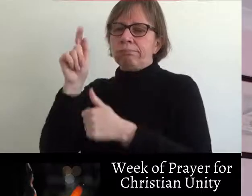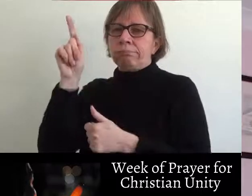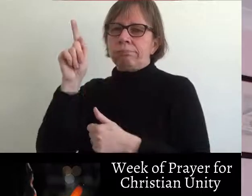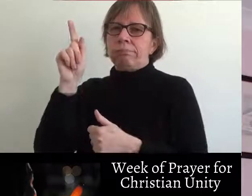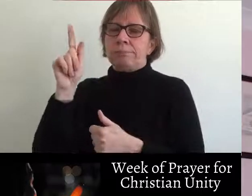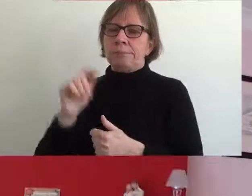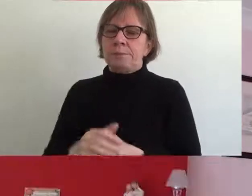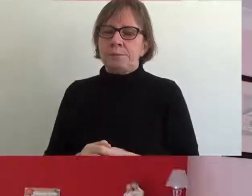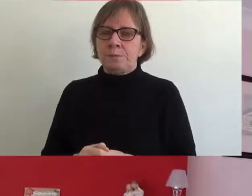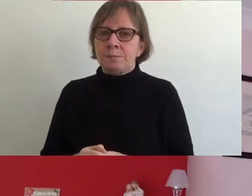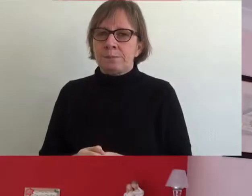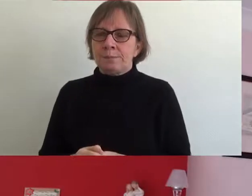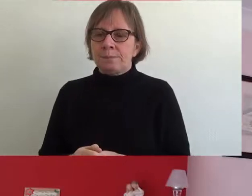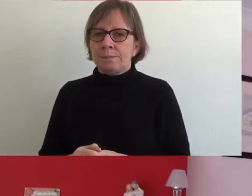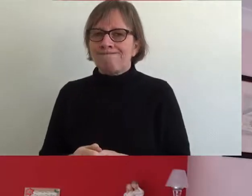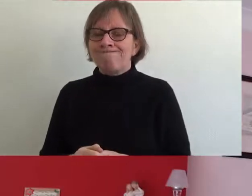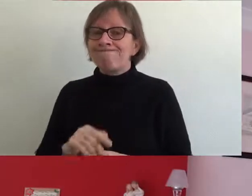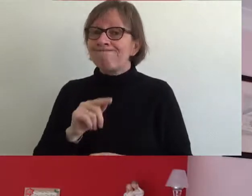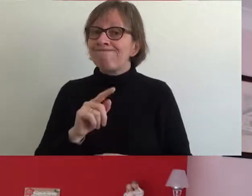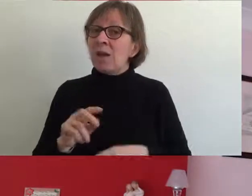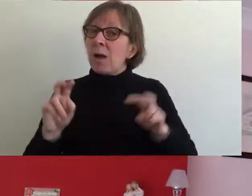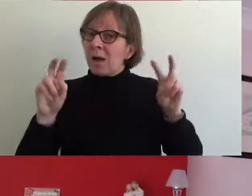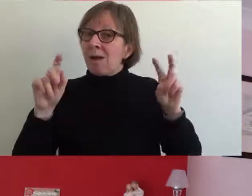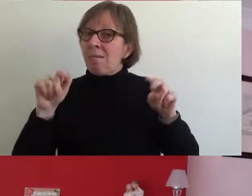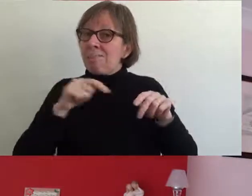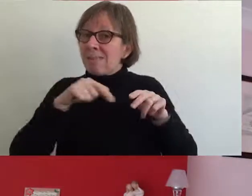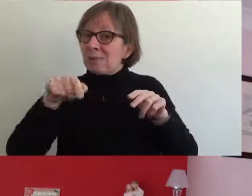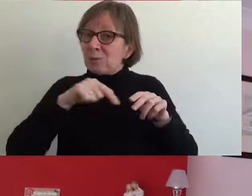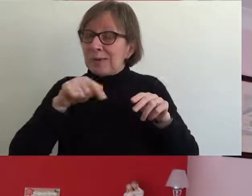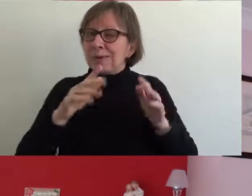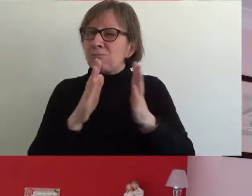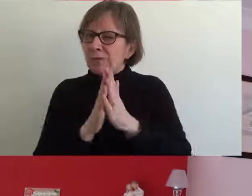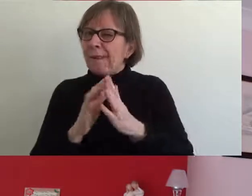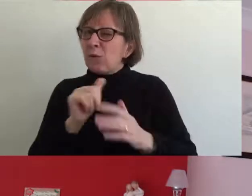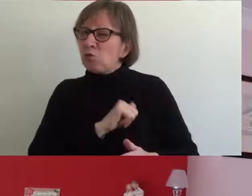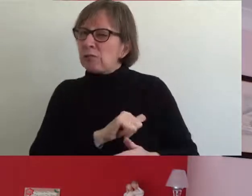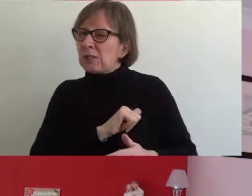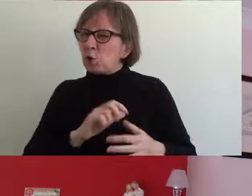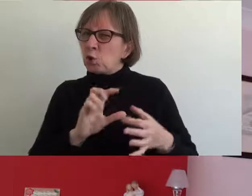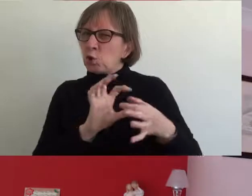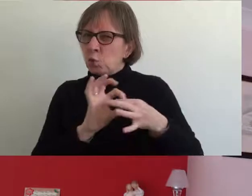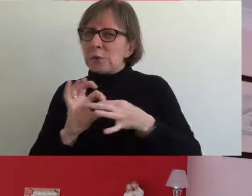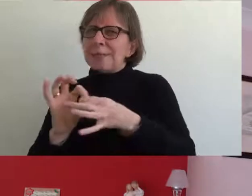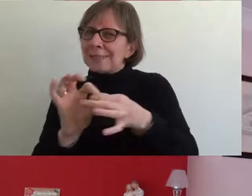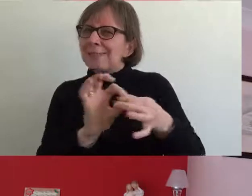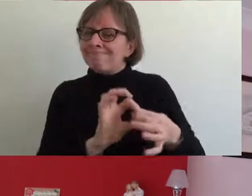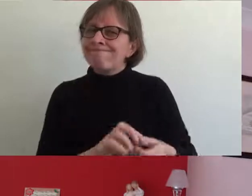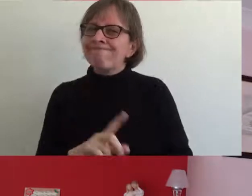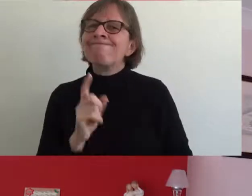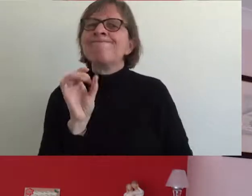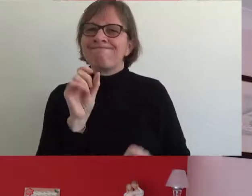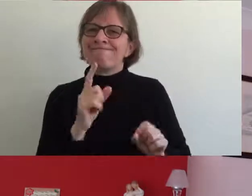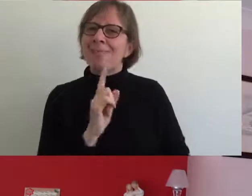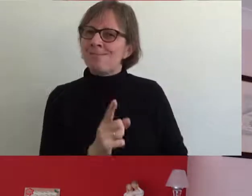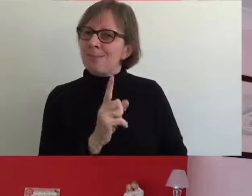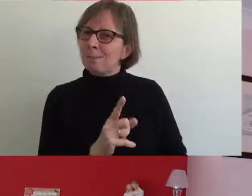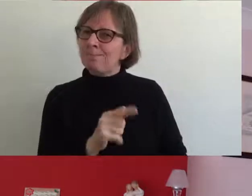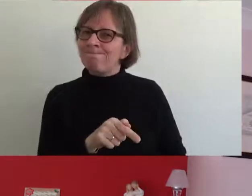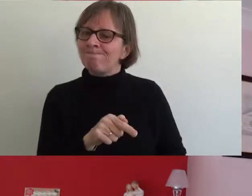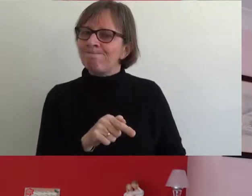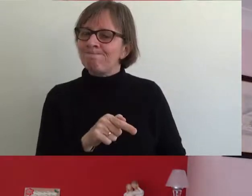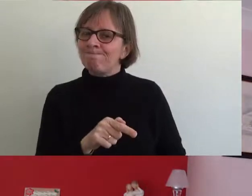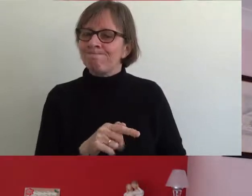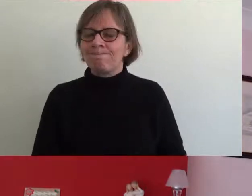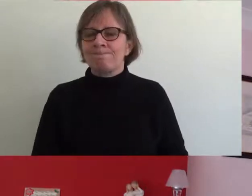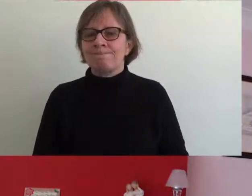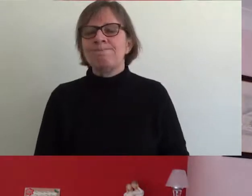and that's what the week of prayer for Christian unity really reminds us of. So let's sing together, Come,